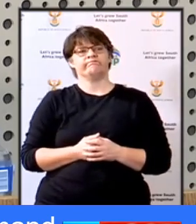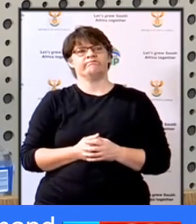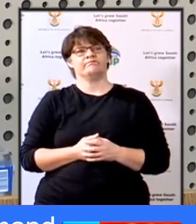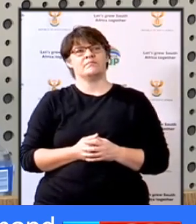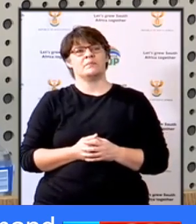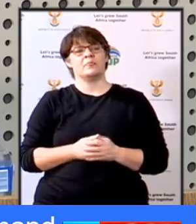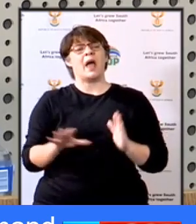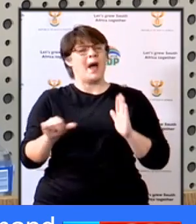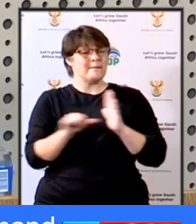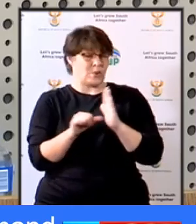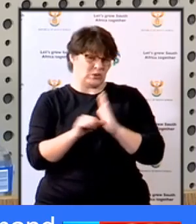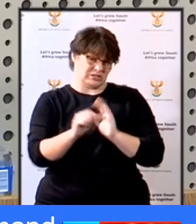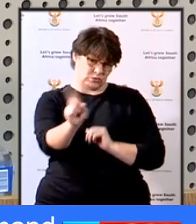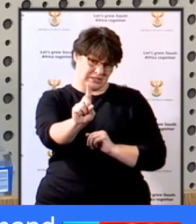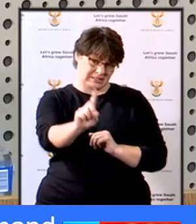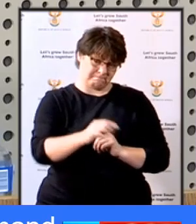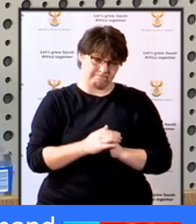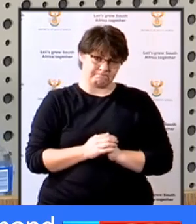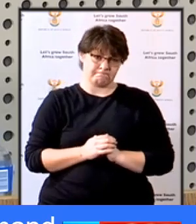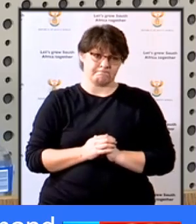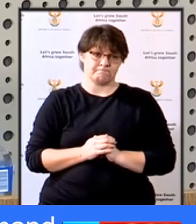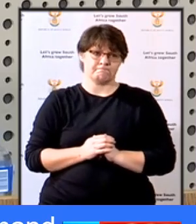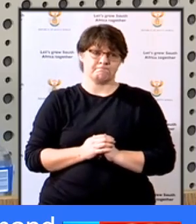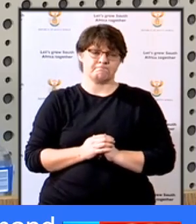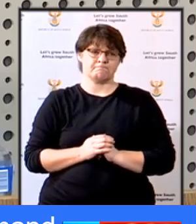I think it's important that